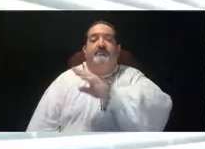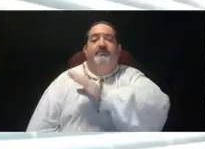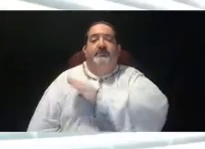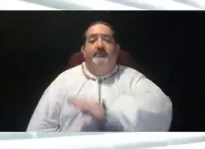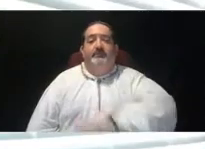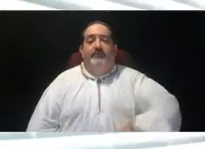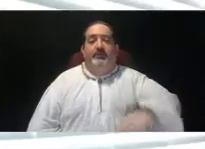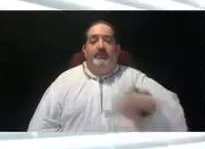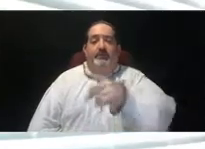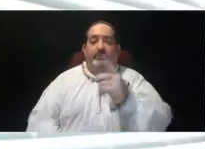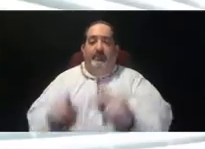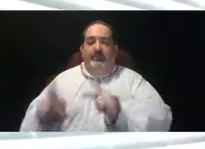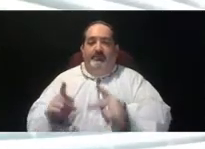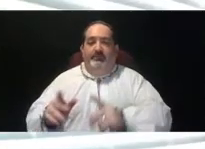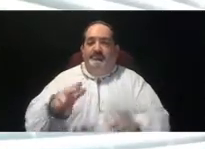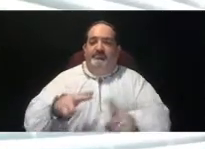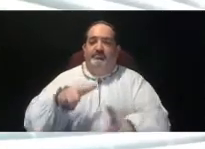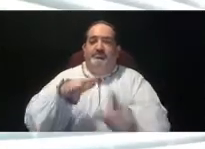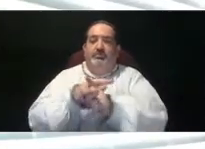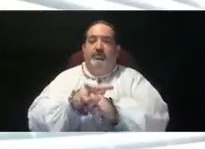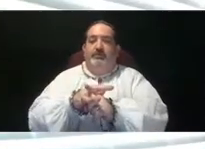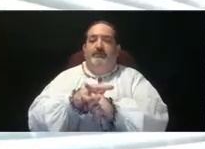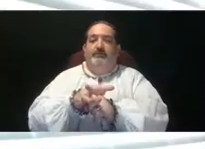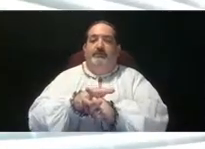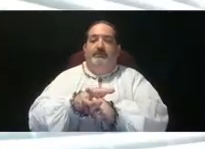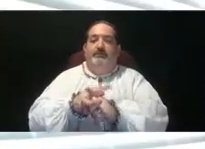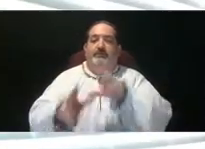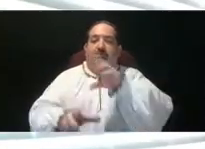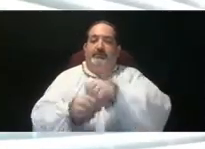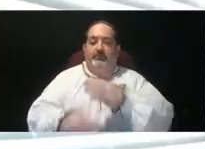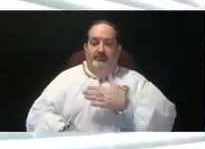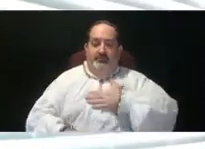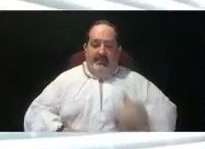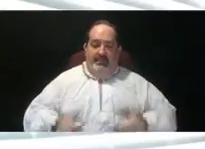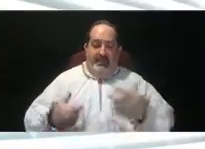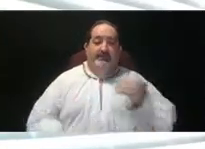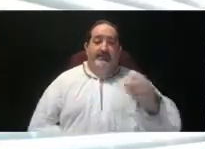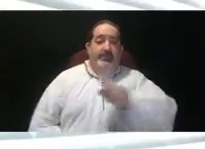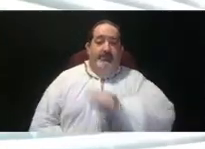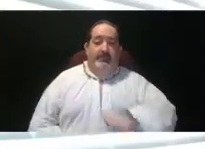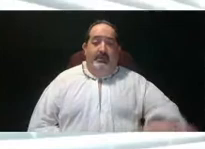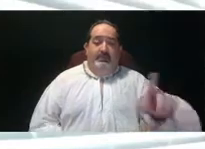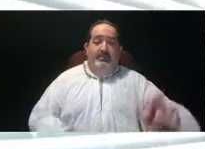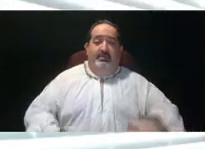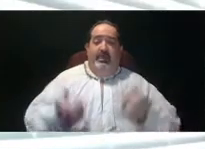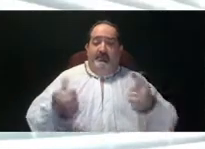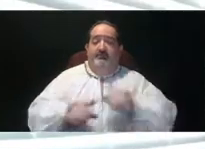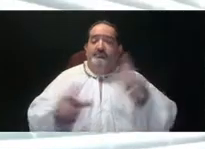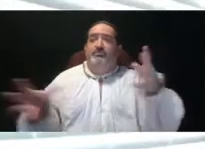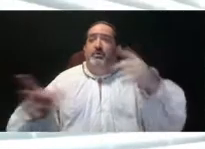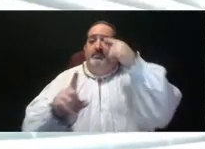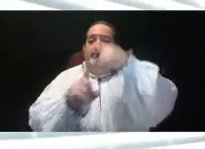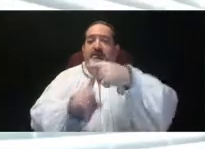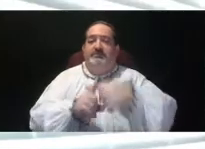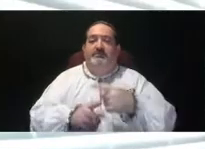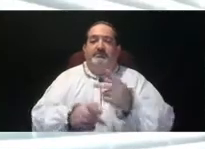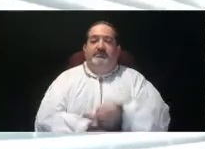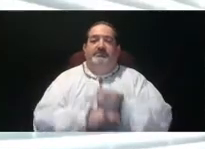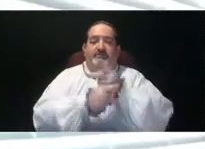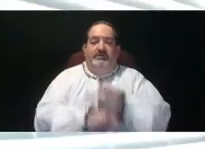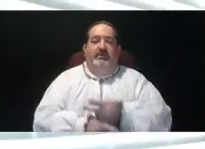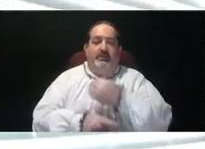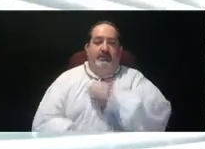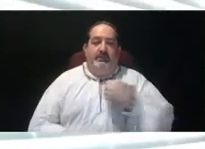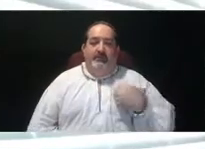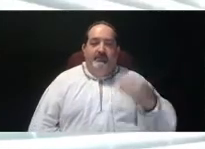one of those people that just kind of showed up into my life and into the barony's life in such a positive way. You've taken care of members of our